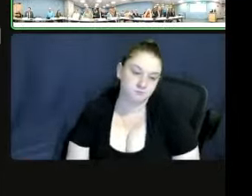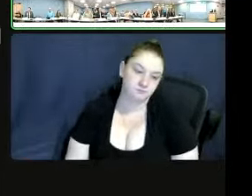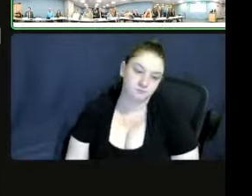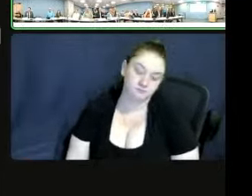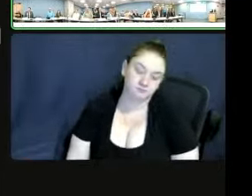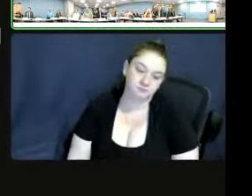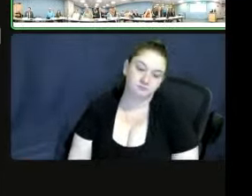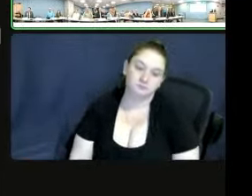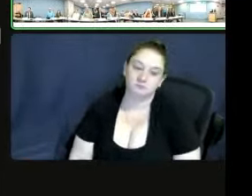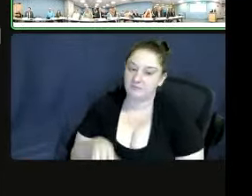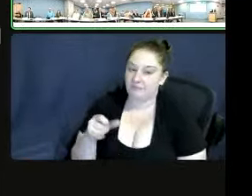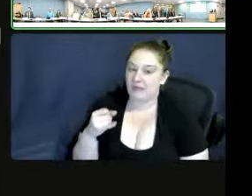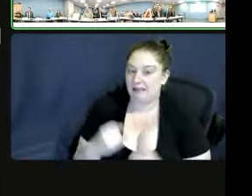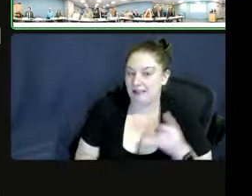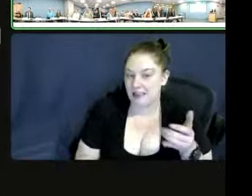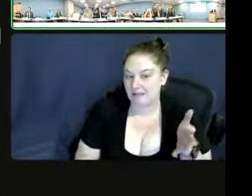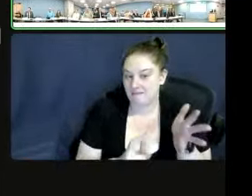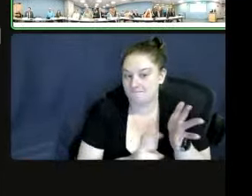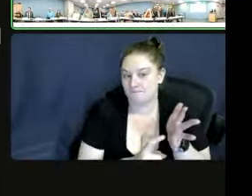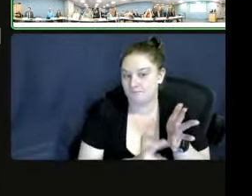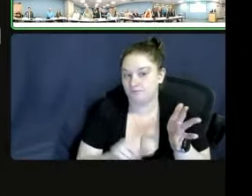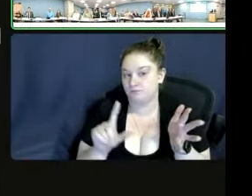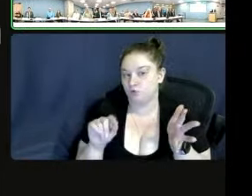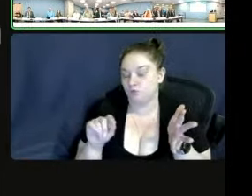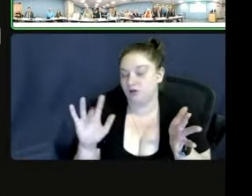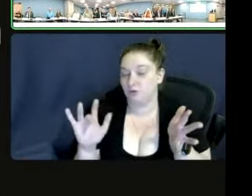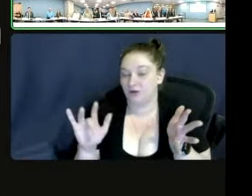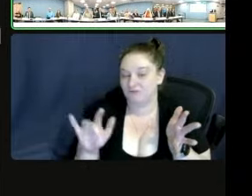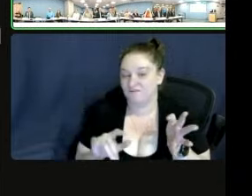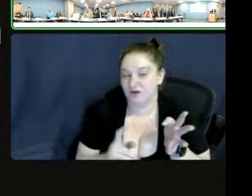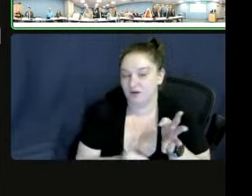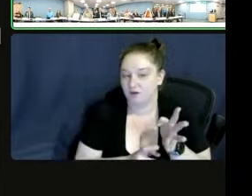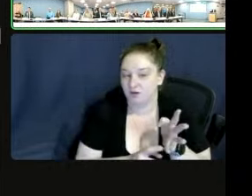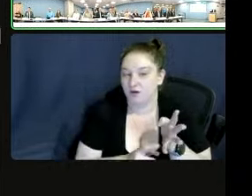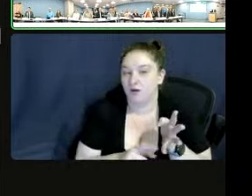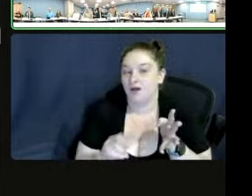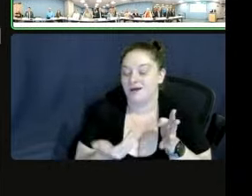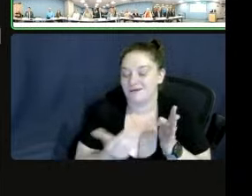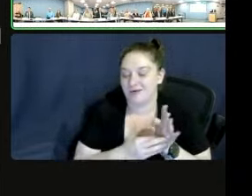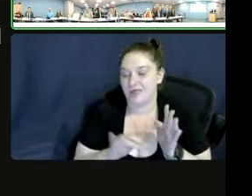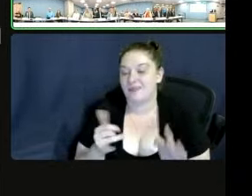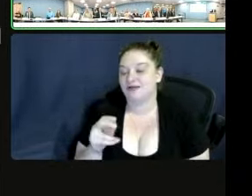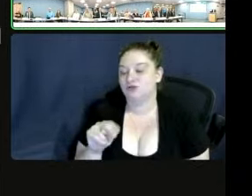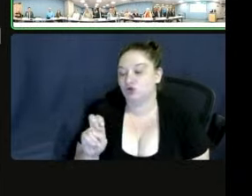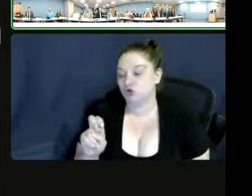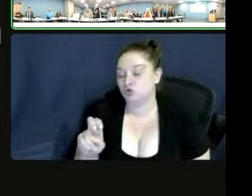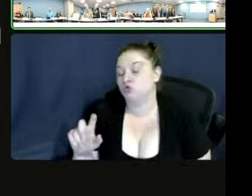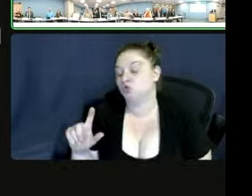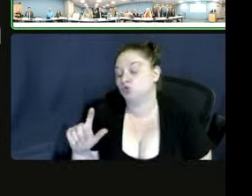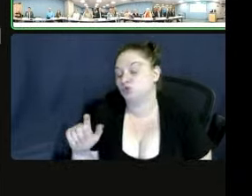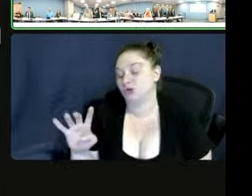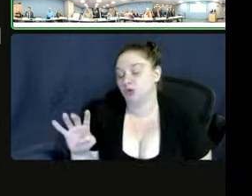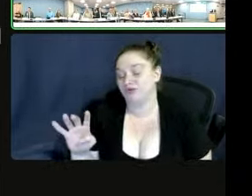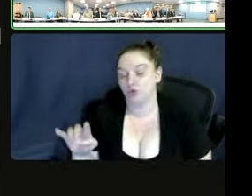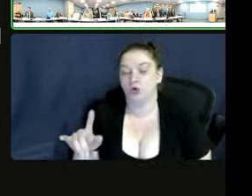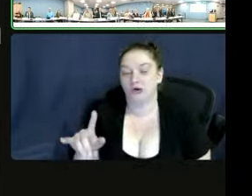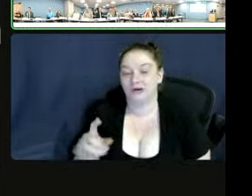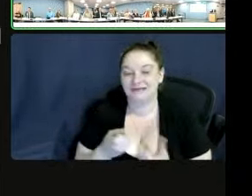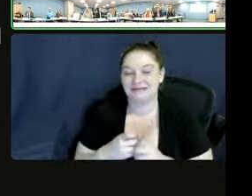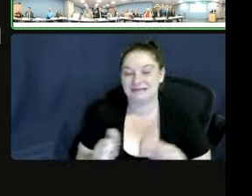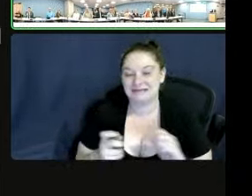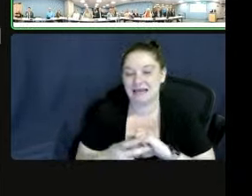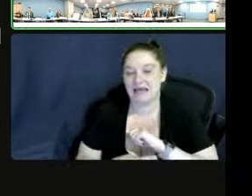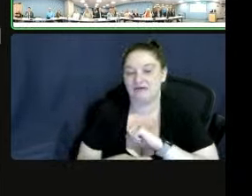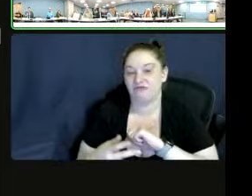That last bullet there under 2025, which is again June 2024, is Safe Park and the Warming Centers. So there's